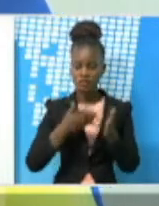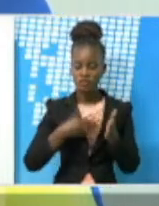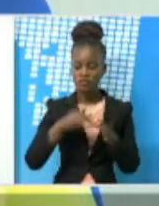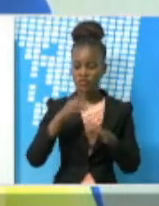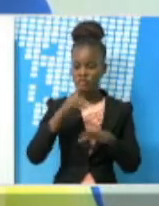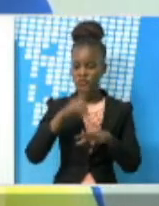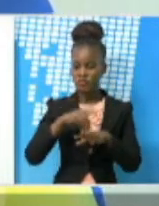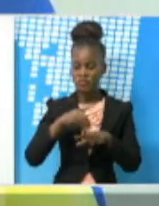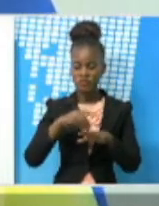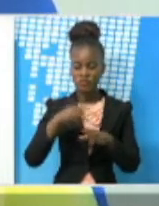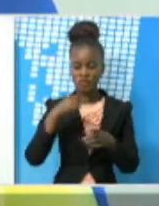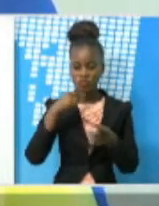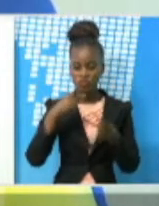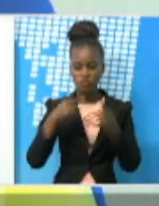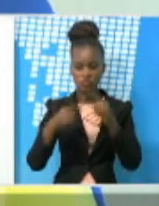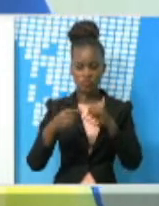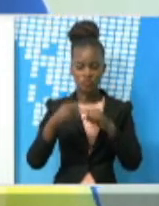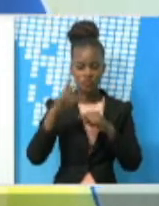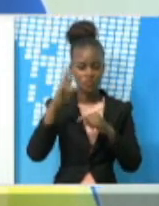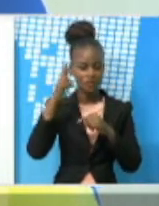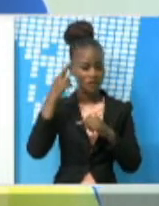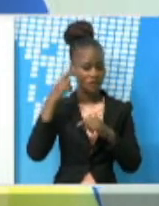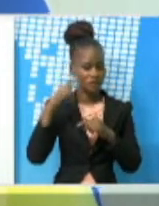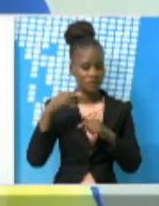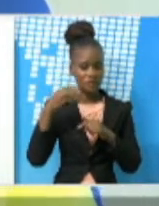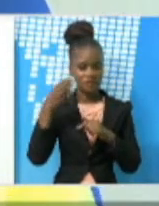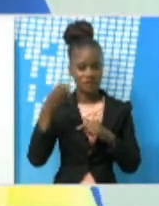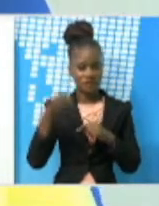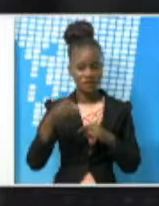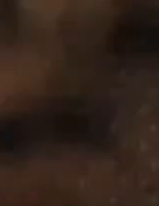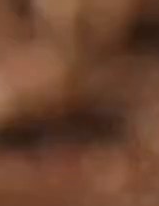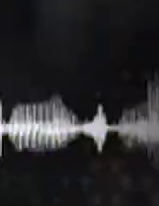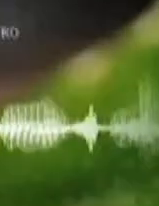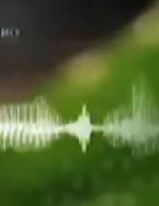Coffee Court. I'm Rona Nahabwe, and have a lovely evening.